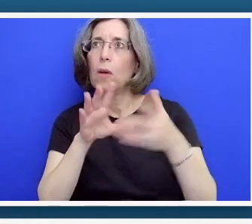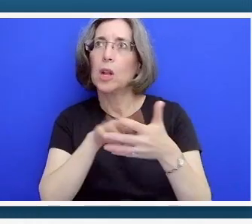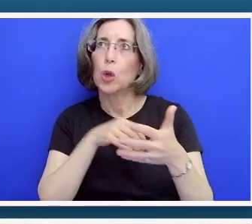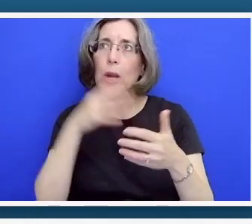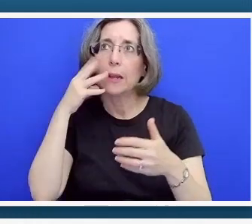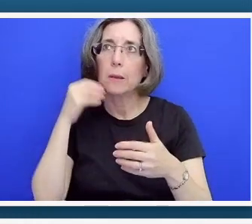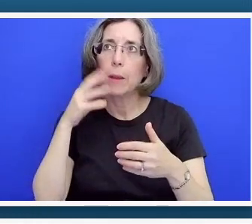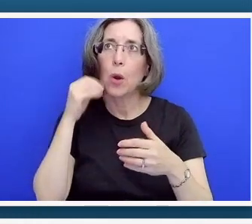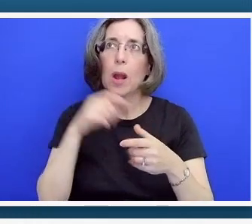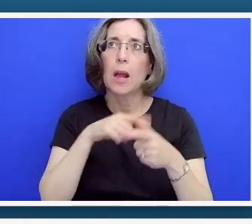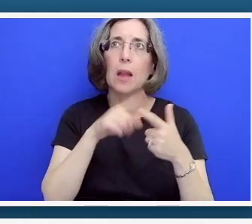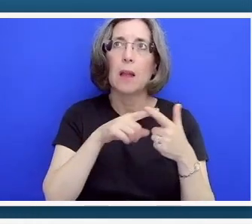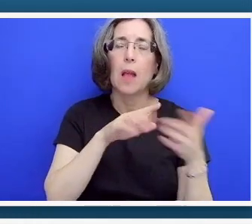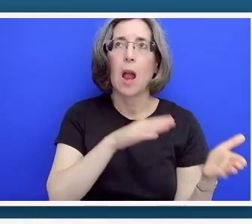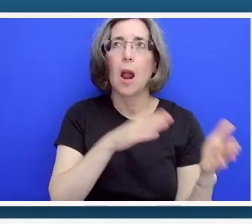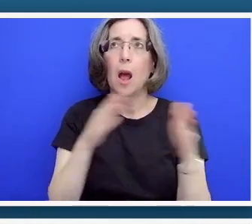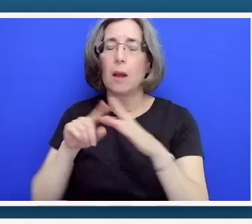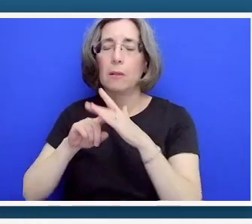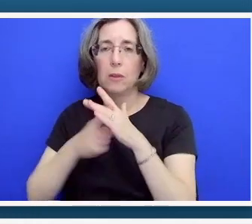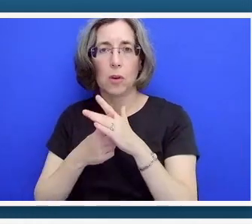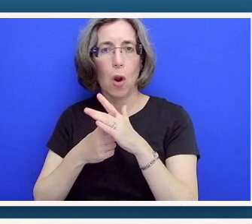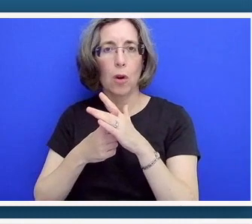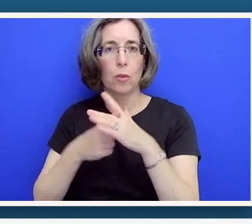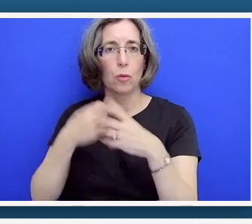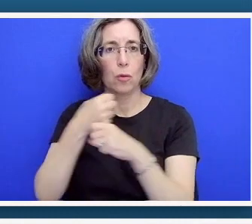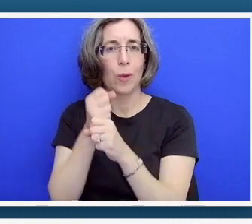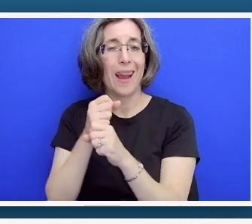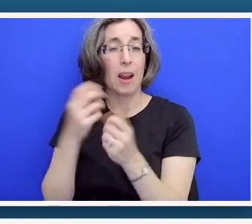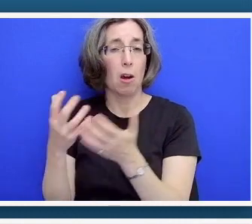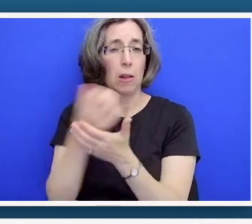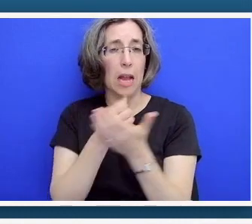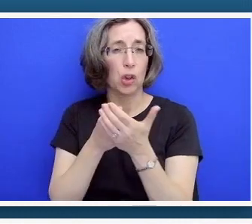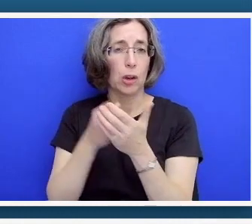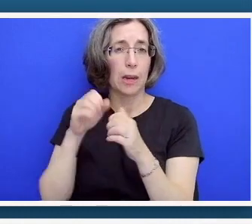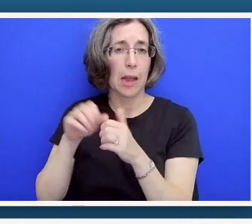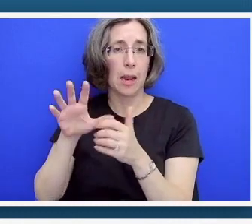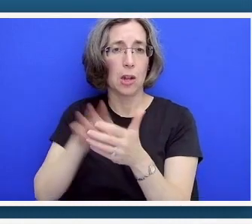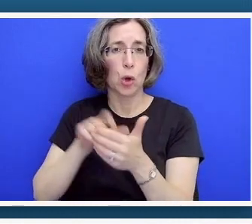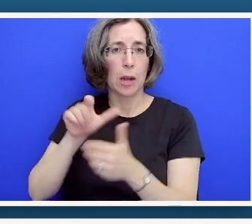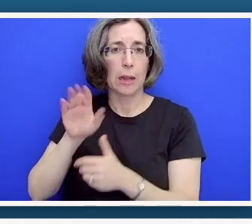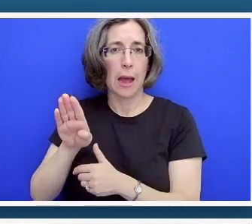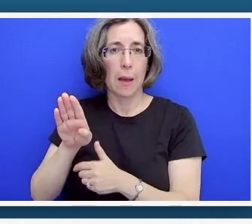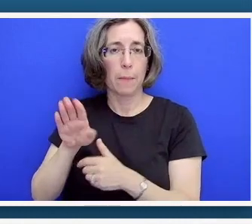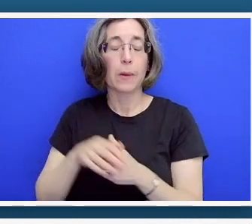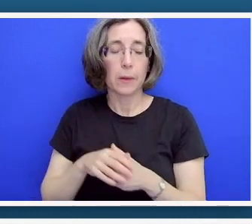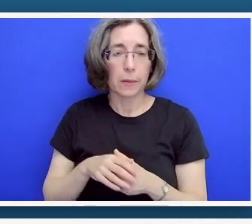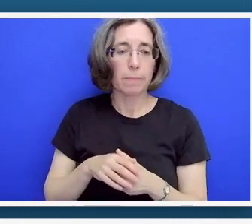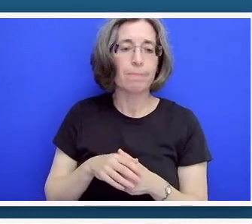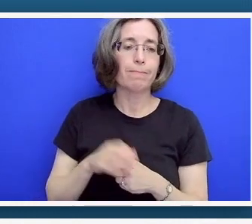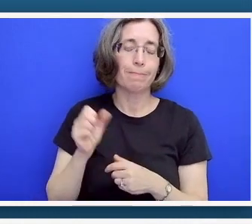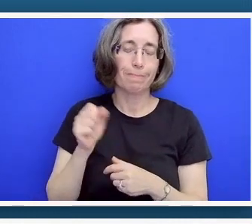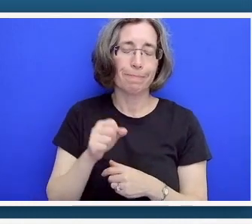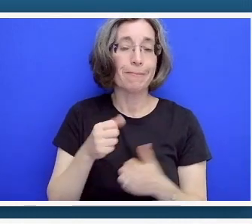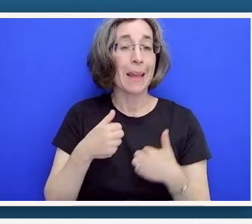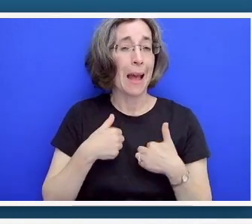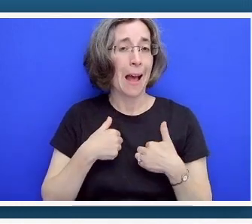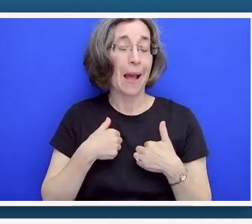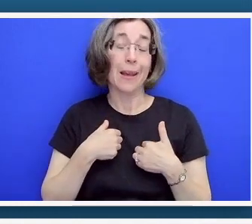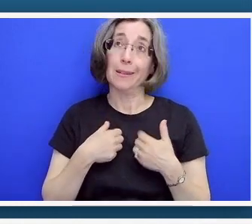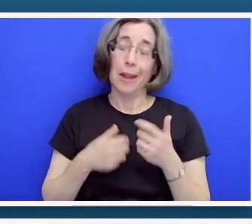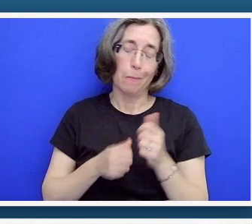Yeah, I'm a planner, as most teachers are. We really kind of have to be a planner, or we're going to sink some days.